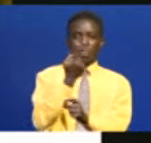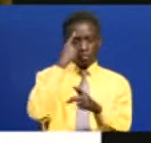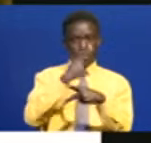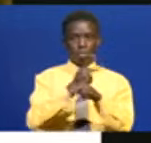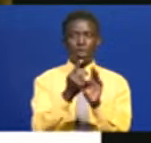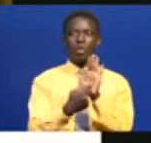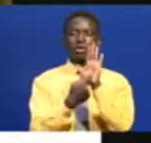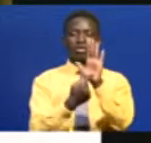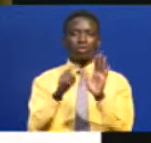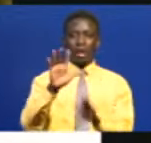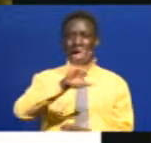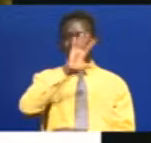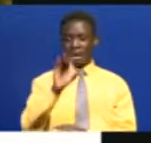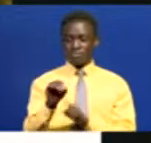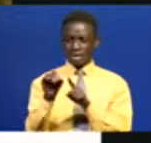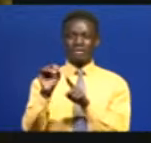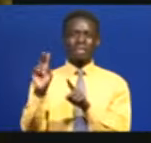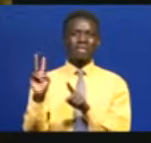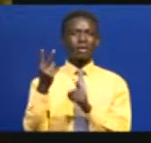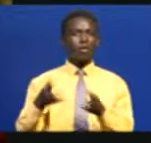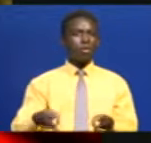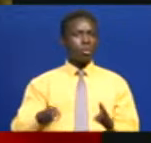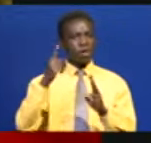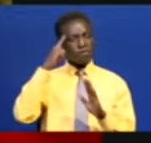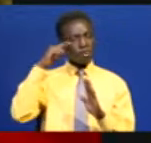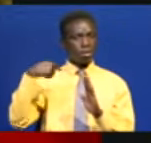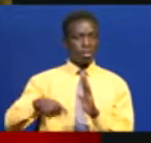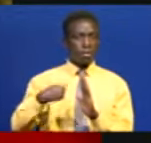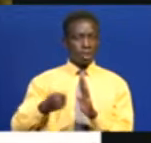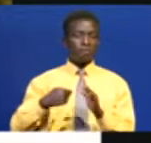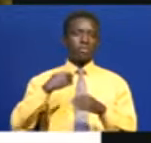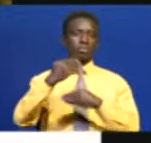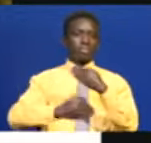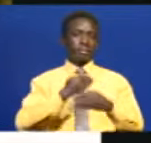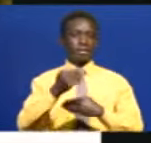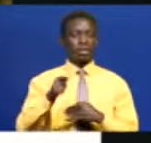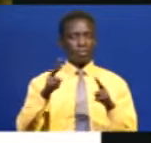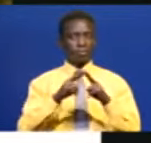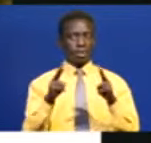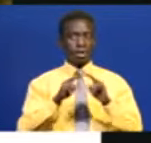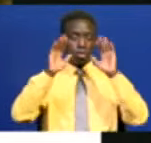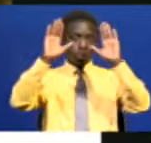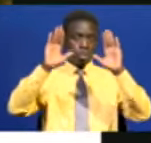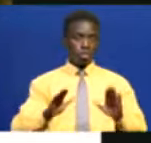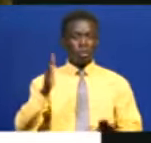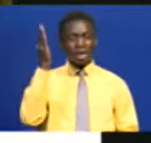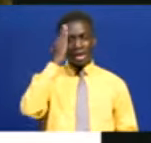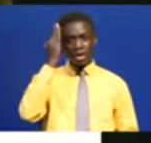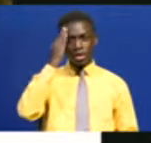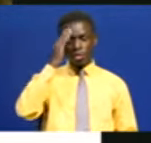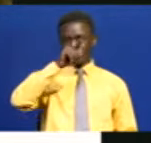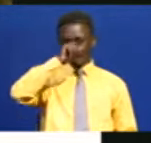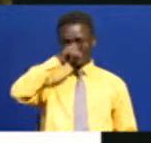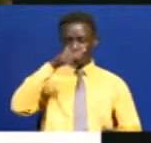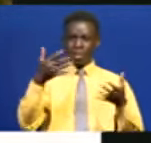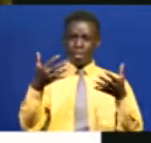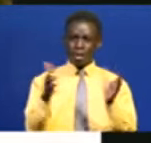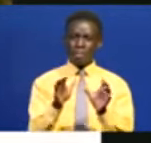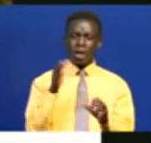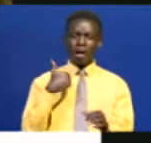the second way of the manufacturing of textile. It's very important. So, you know, Turkish companies has a lot